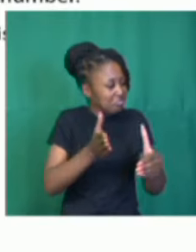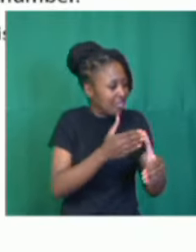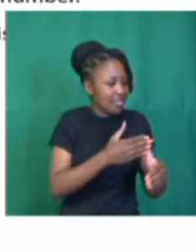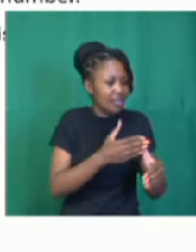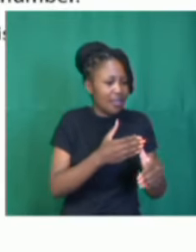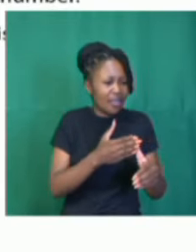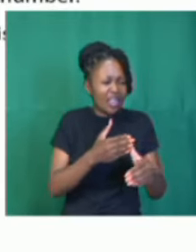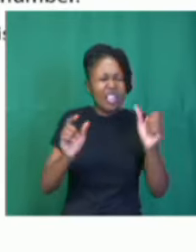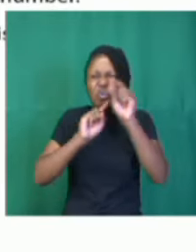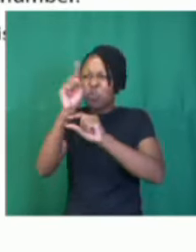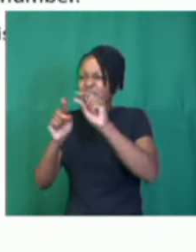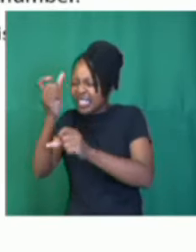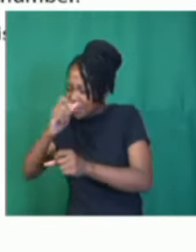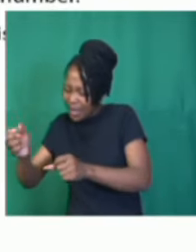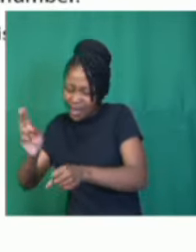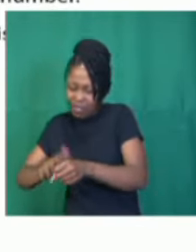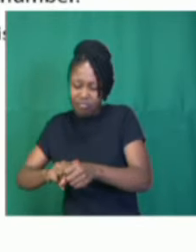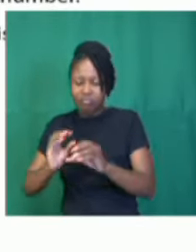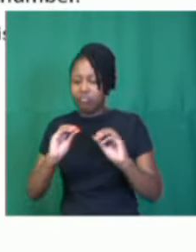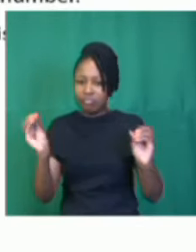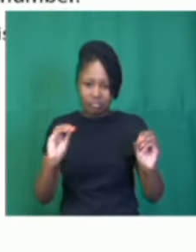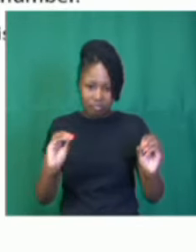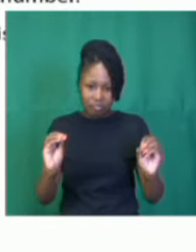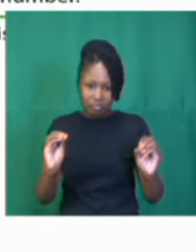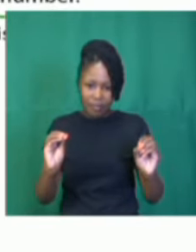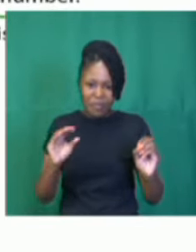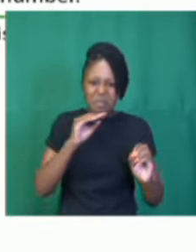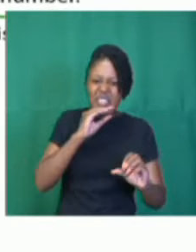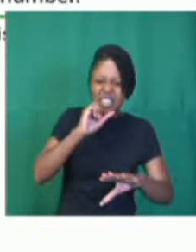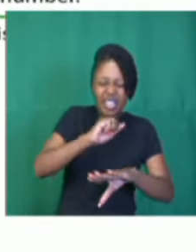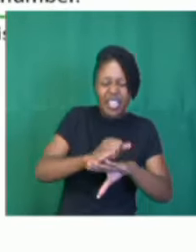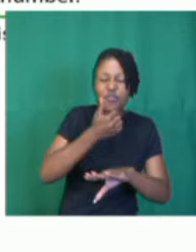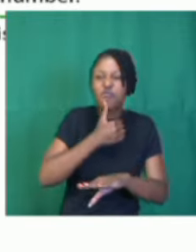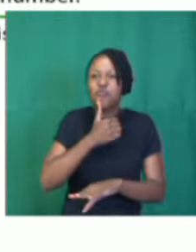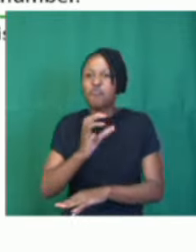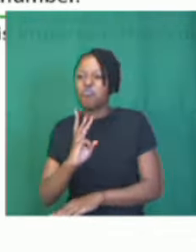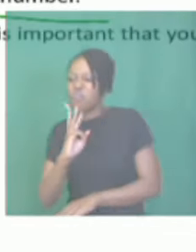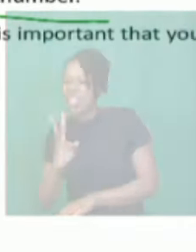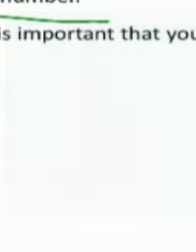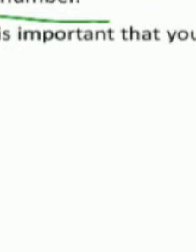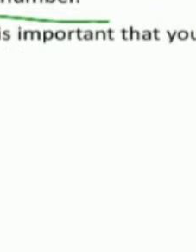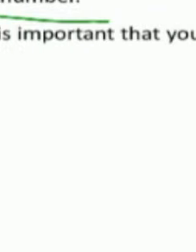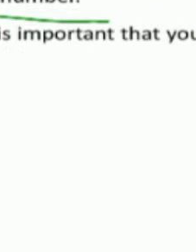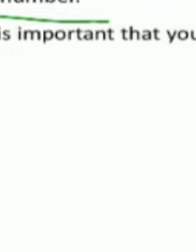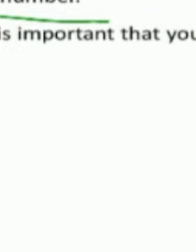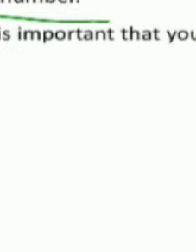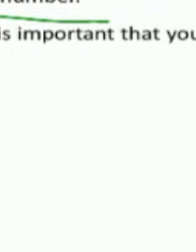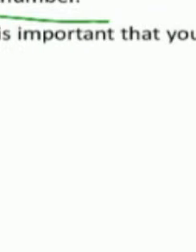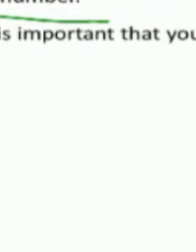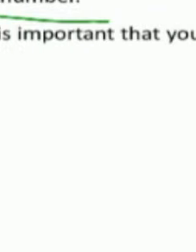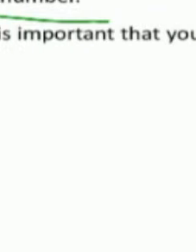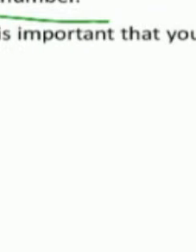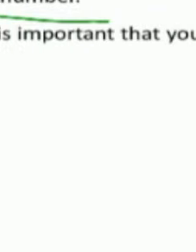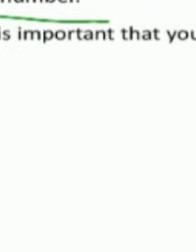question. You can only answer maybe using a phrase, a word, or even a number. We can also